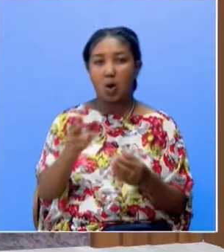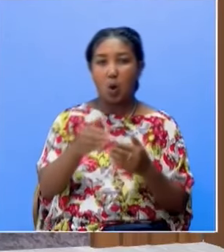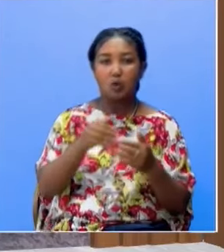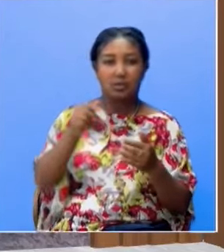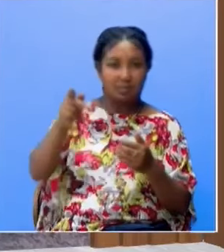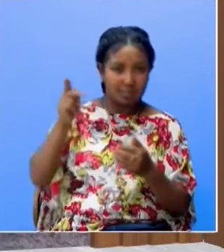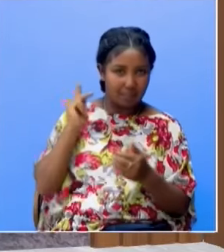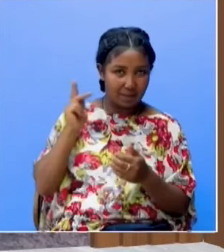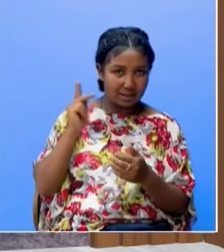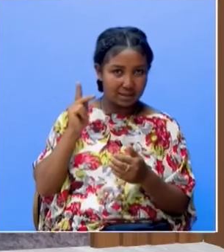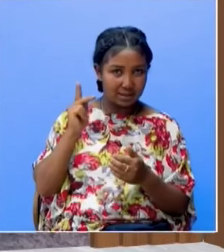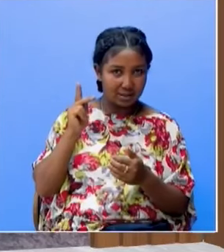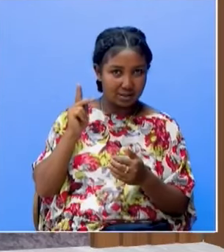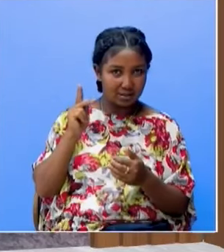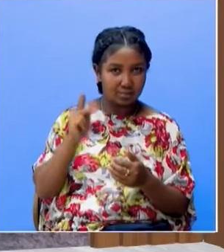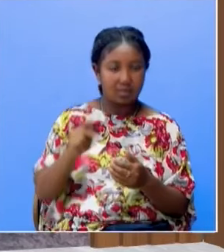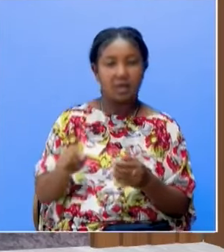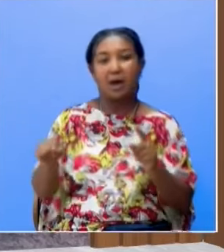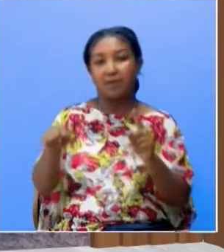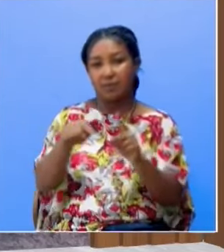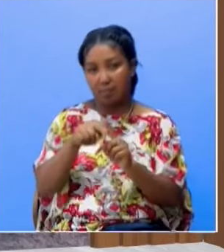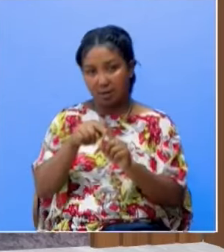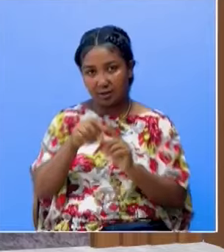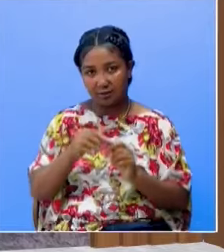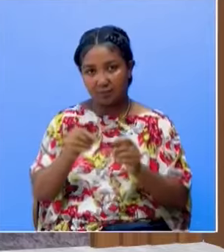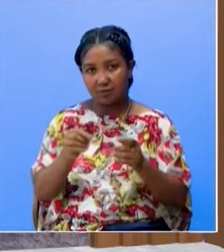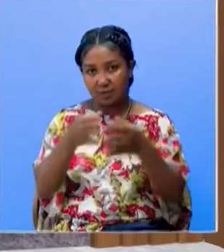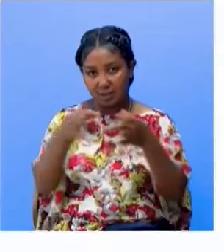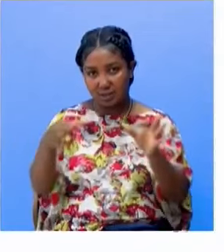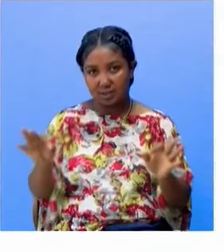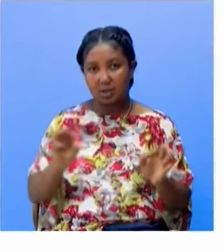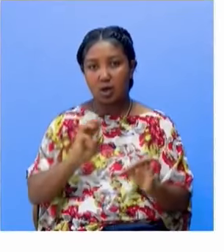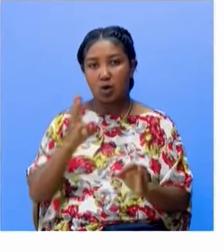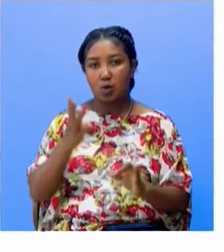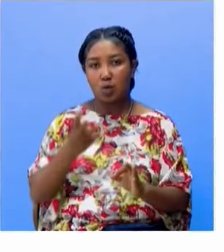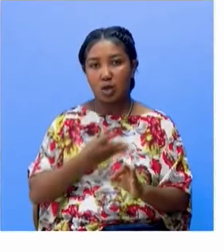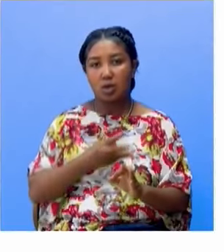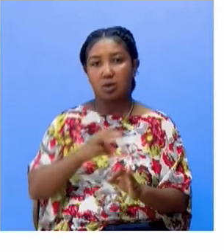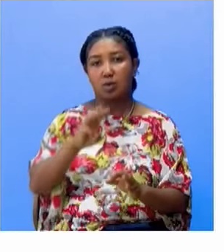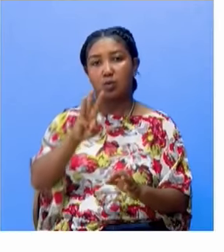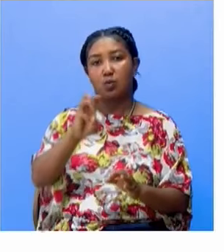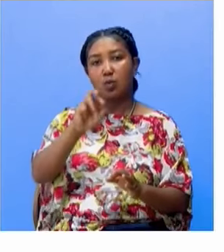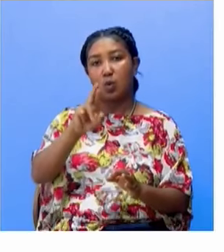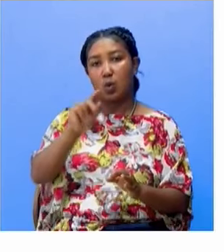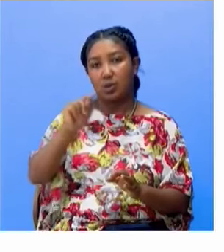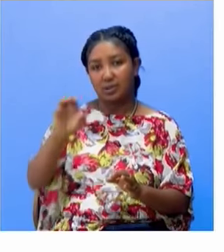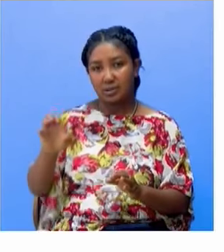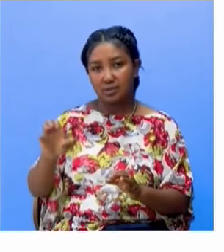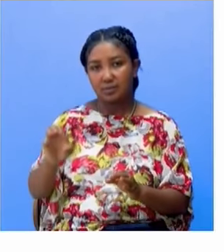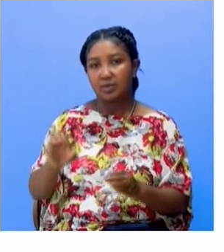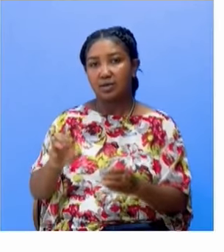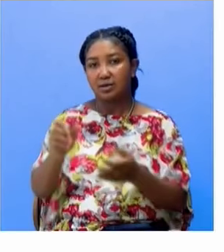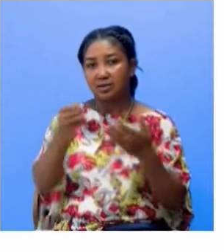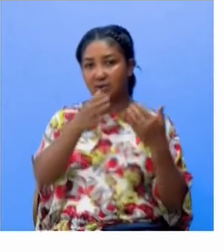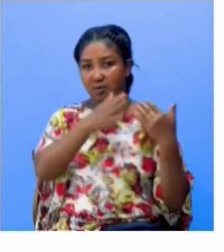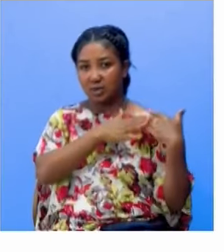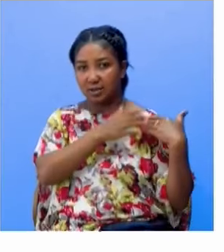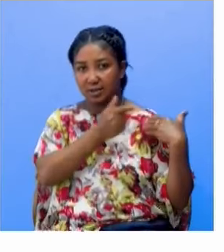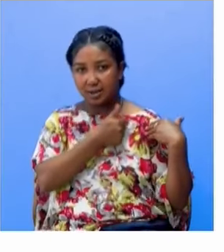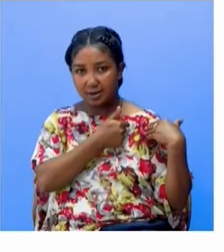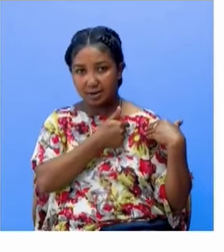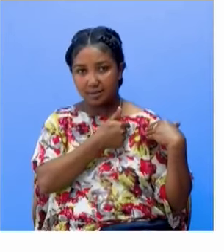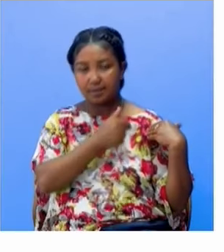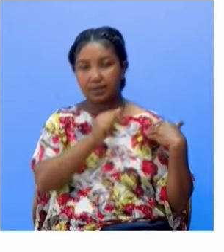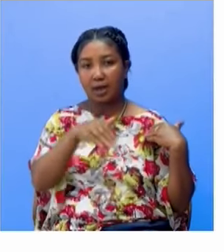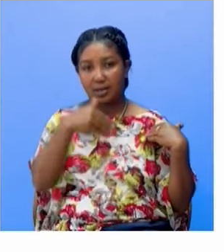past in affirmative. We wrote subject here.